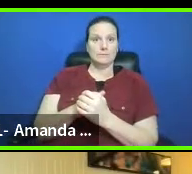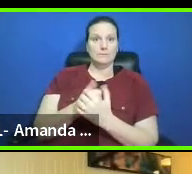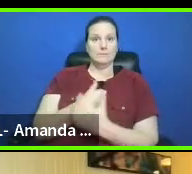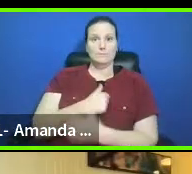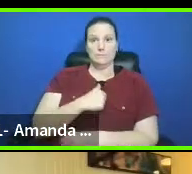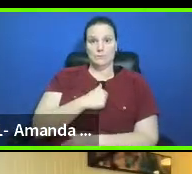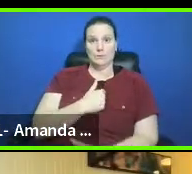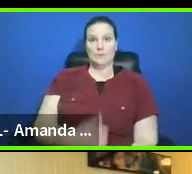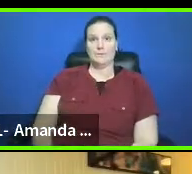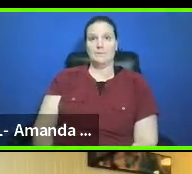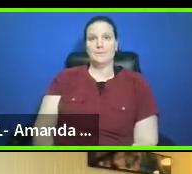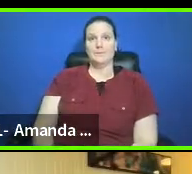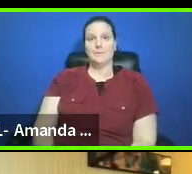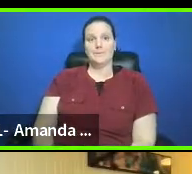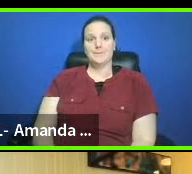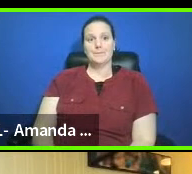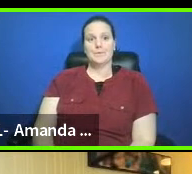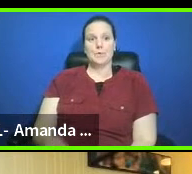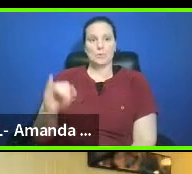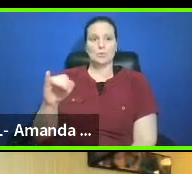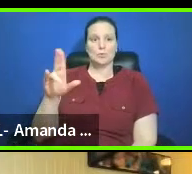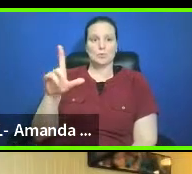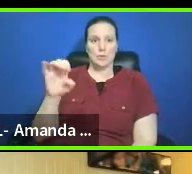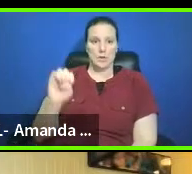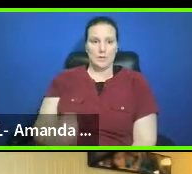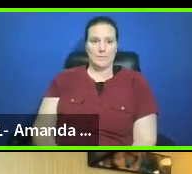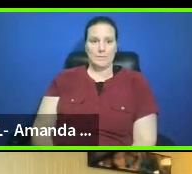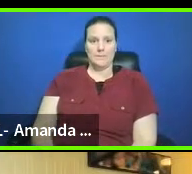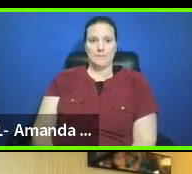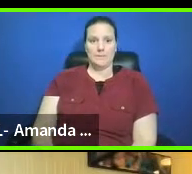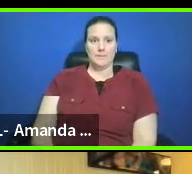Sorry. Julie.